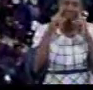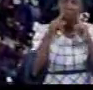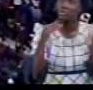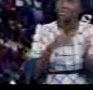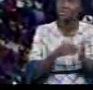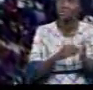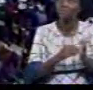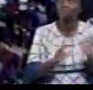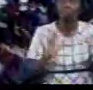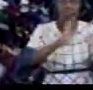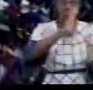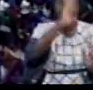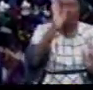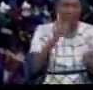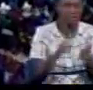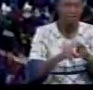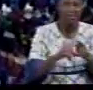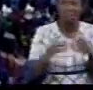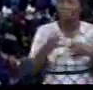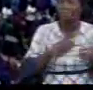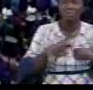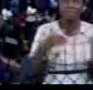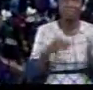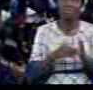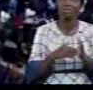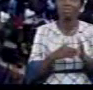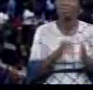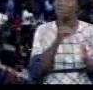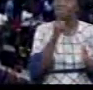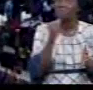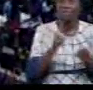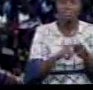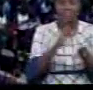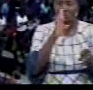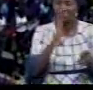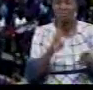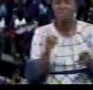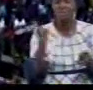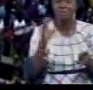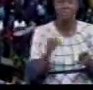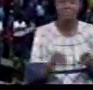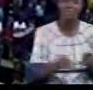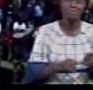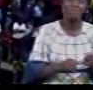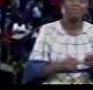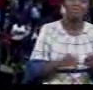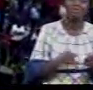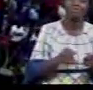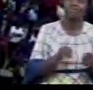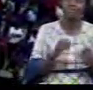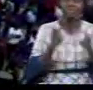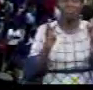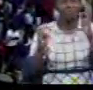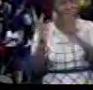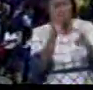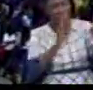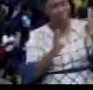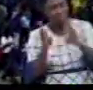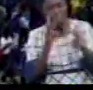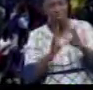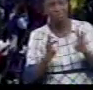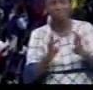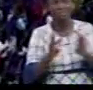again. Never to be so sorry for myself again. But you